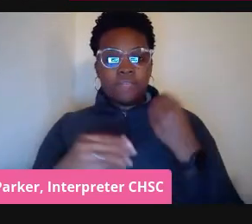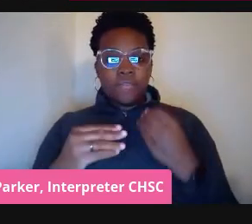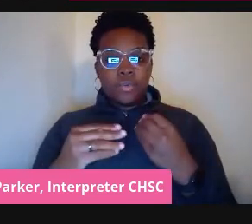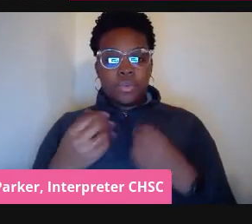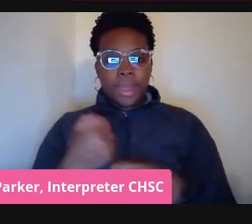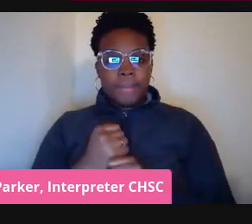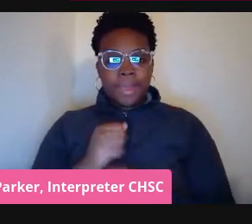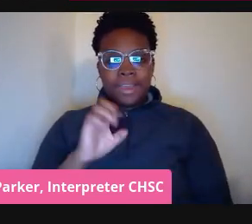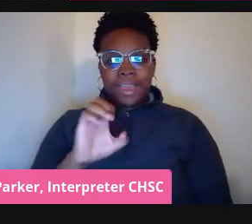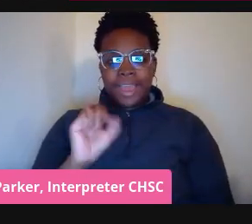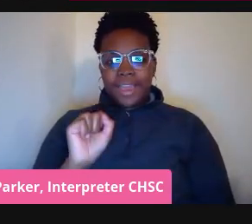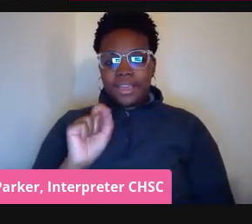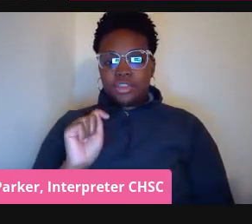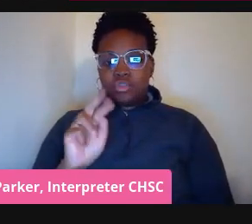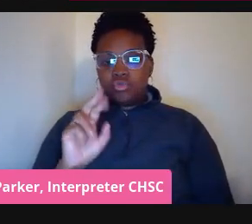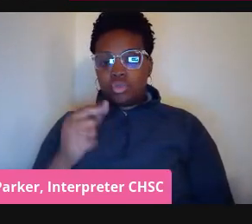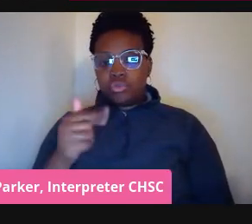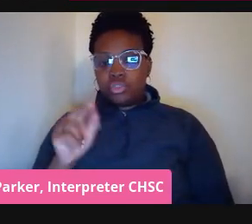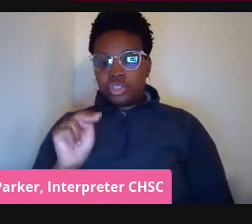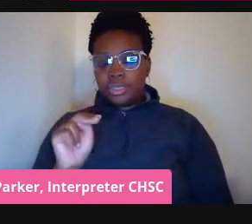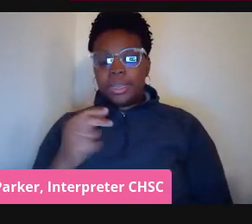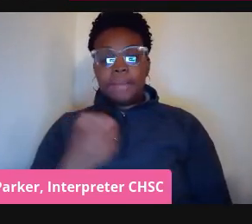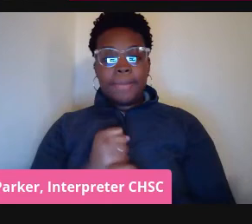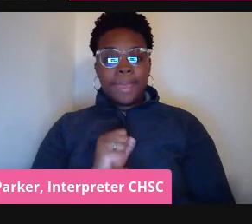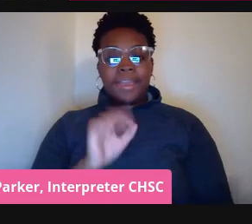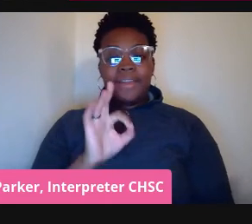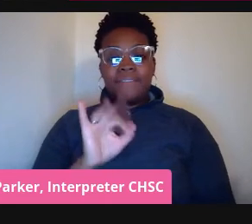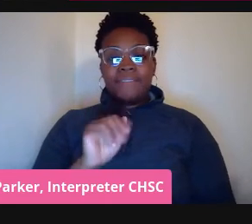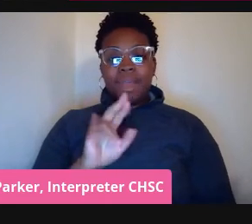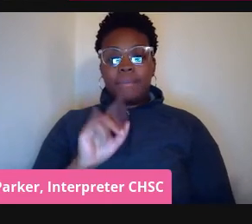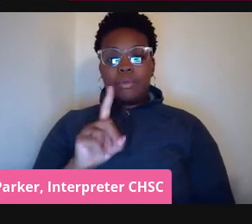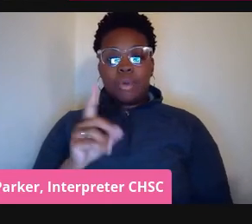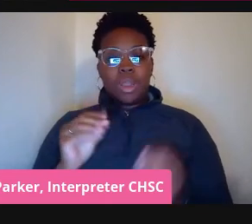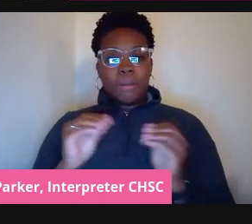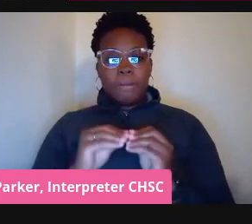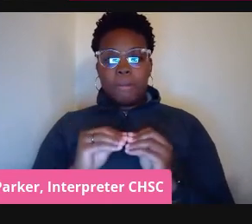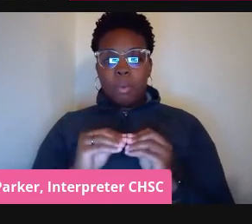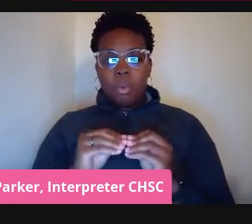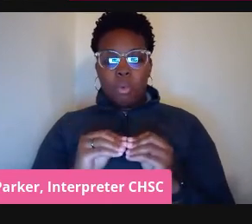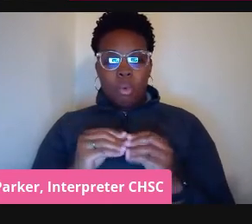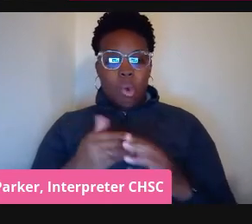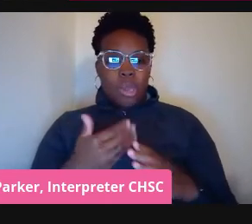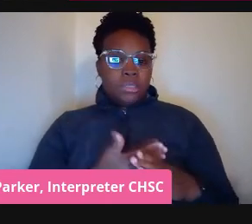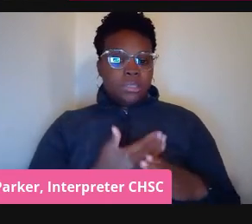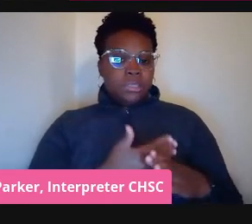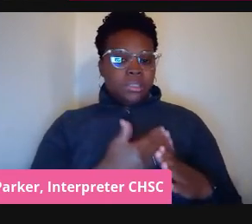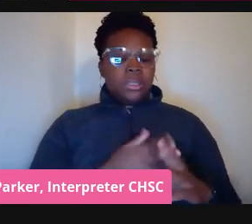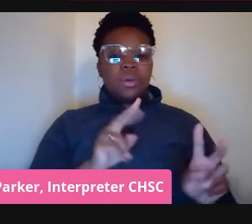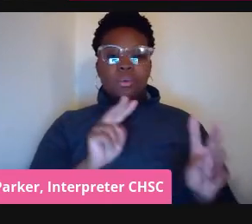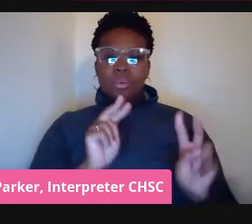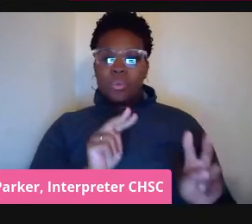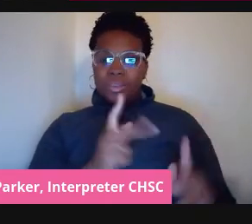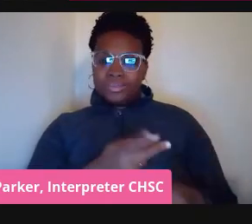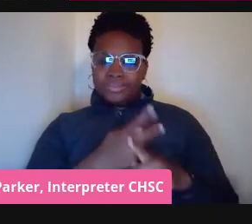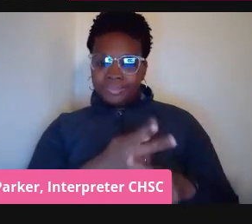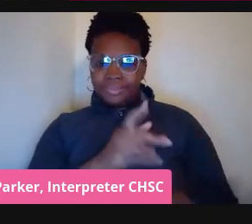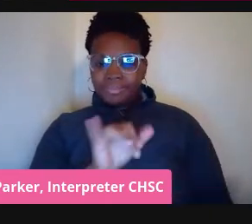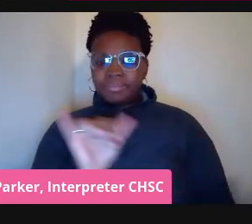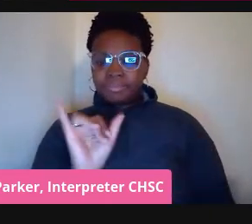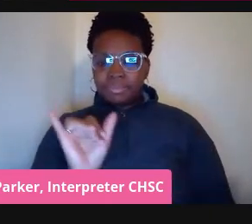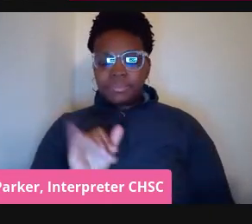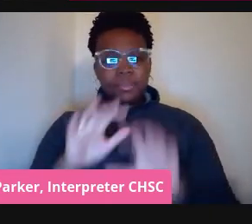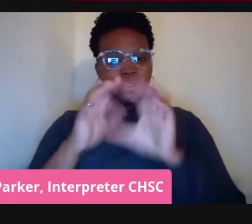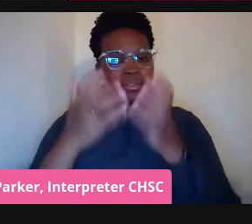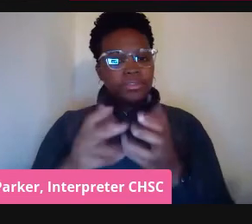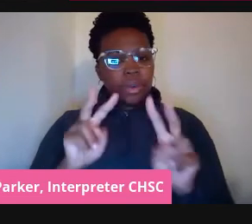estrogen, thereby making your fibroids more aggravated. So you may want to watch that as well. So overall, just kind of watch that,